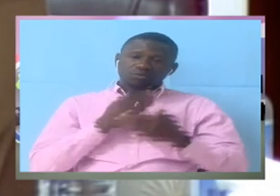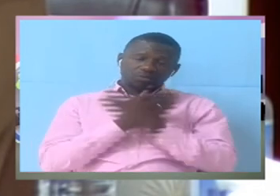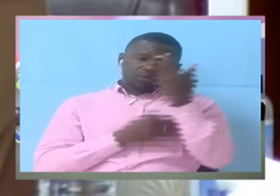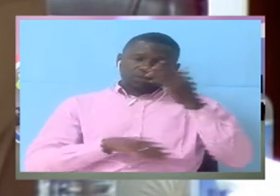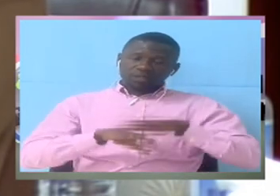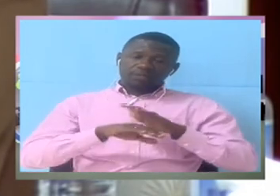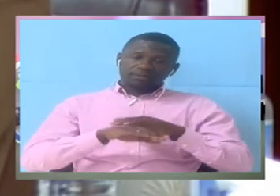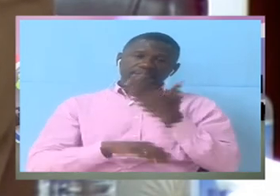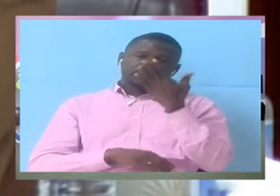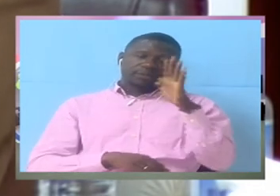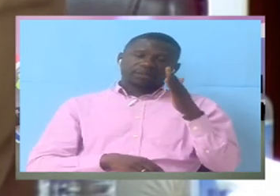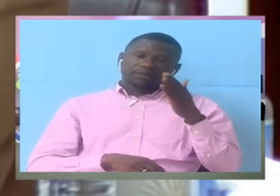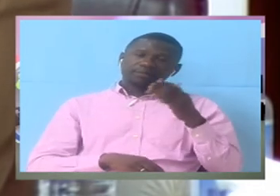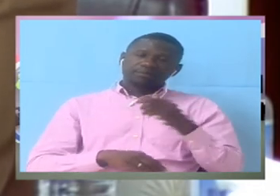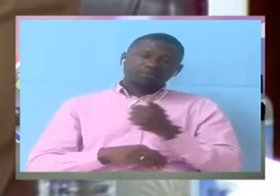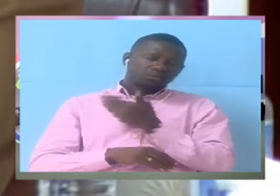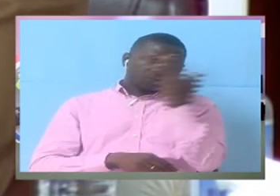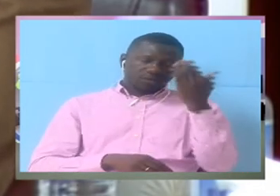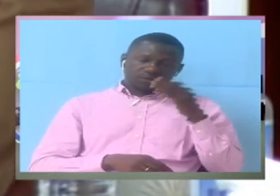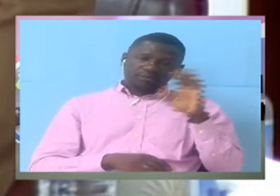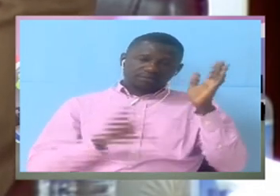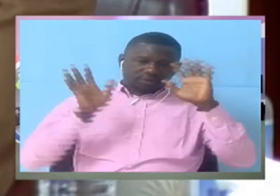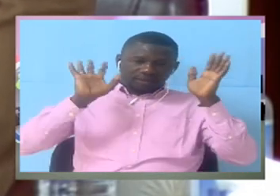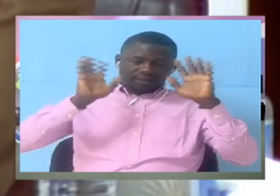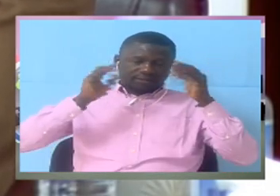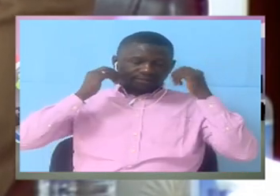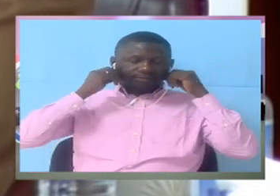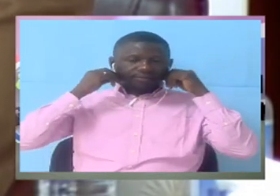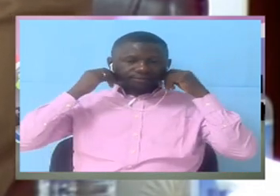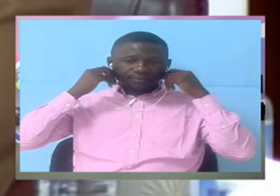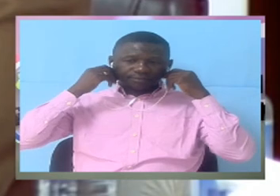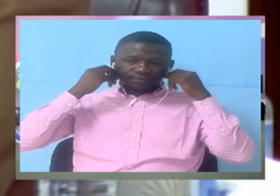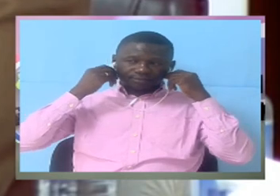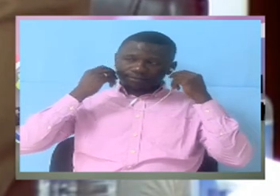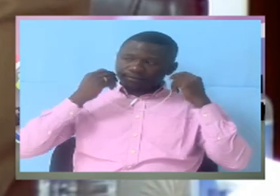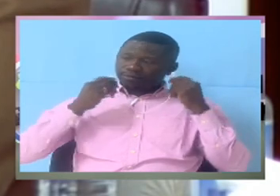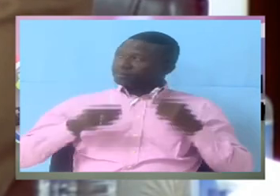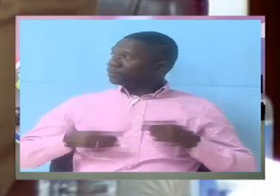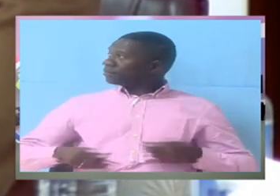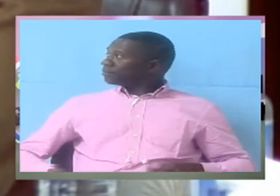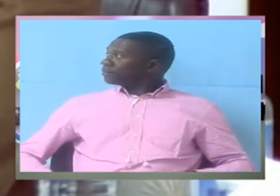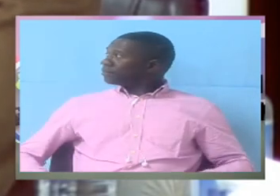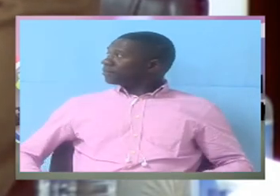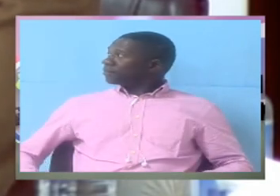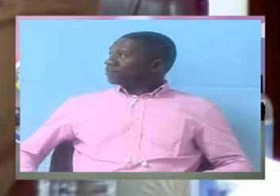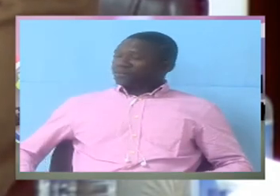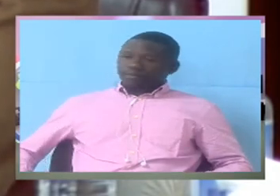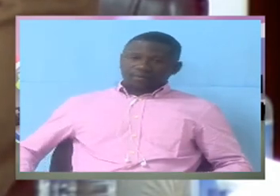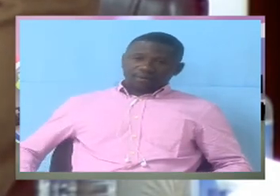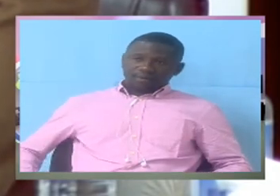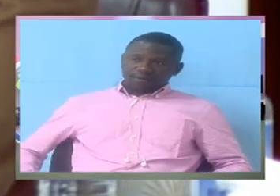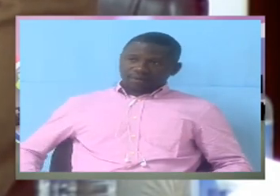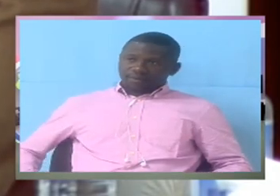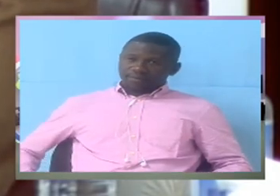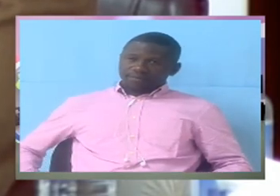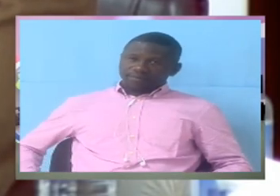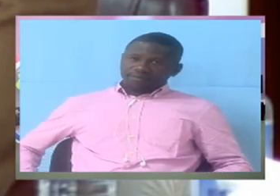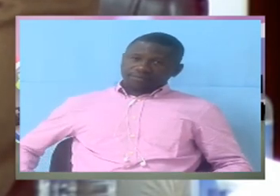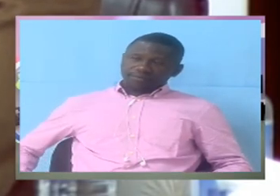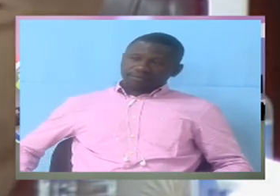morning, 10 o'clock. Thank you all very much. The meeting is adjourned.